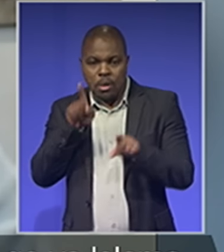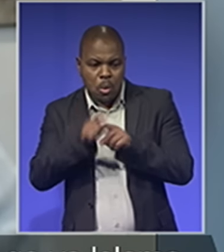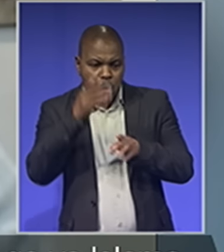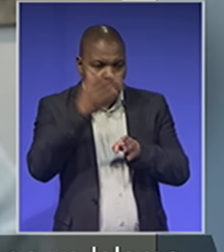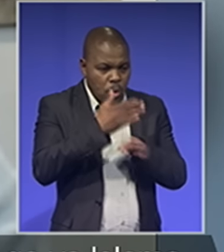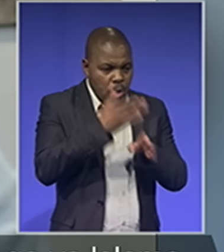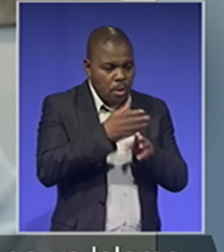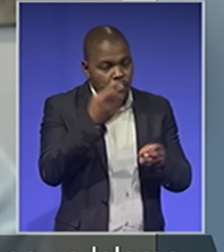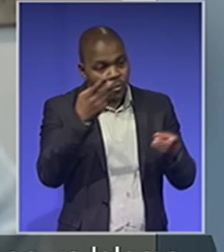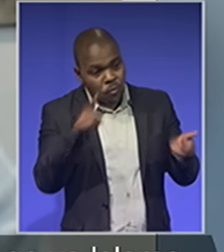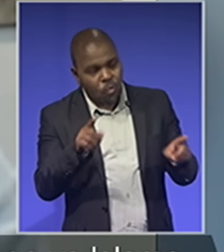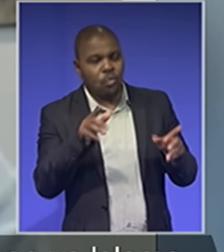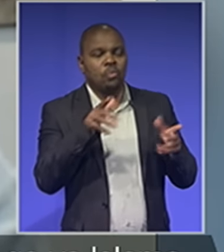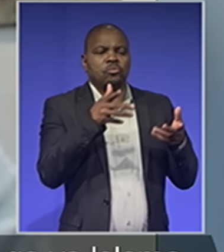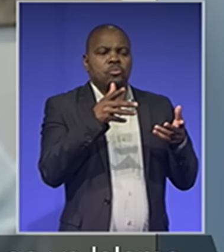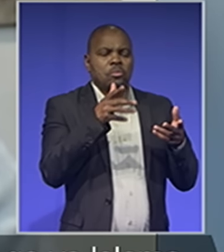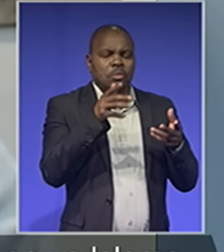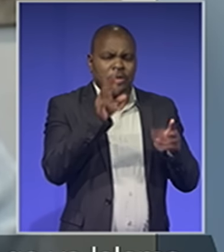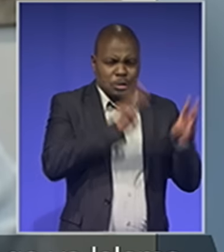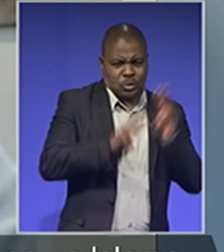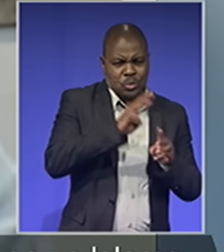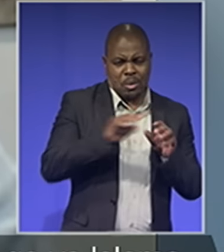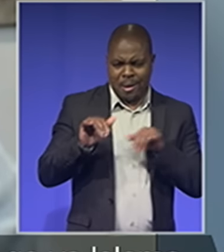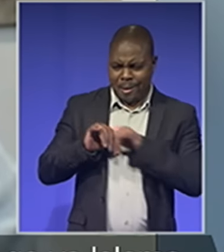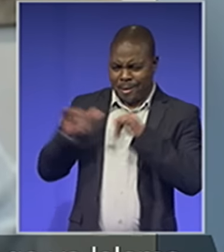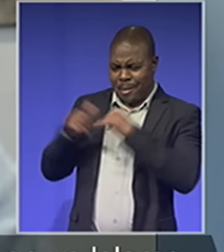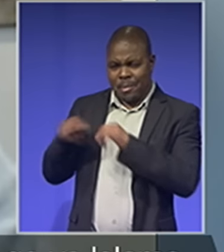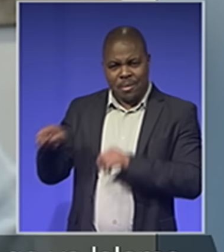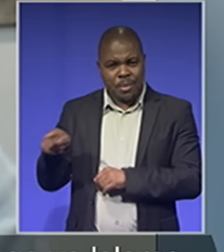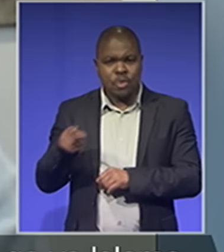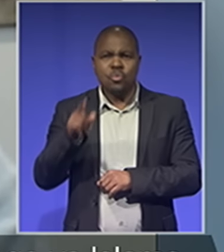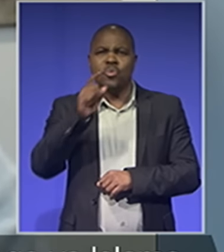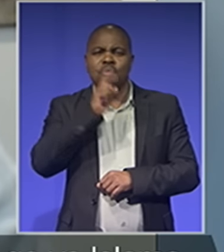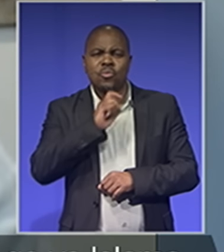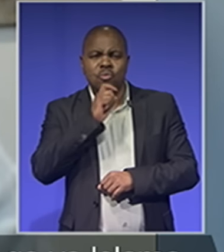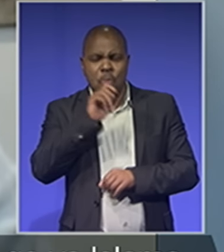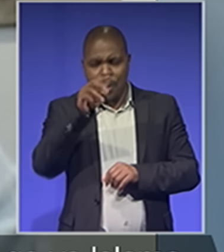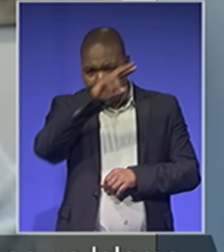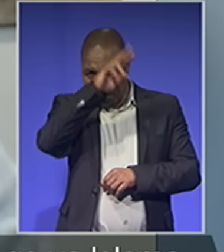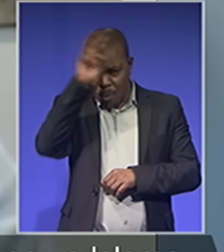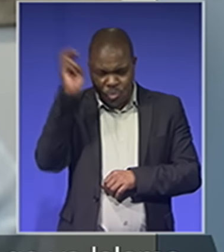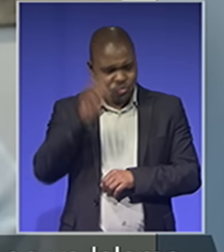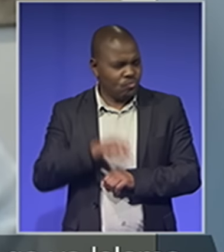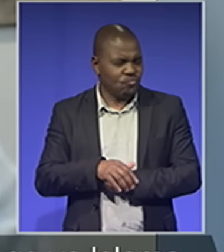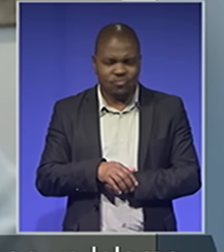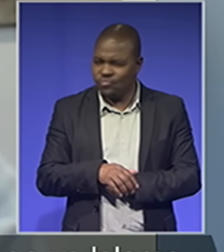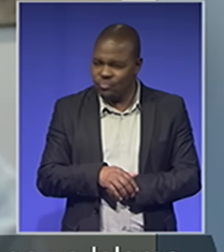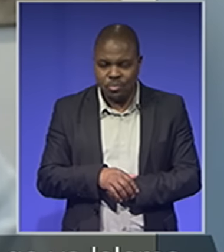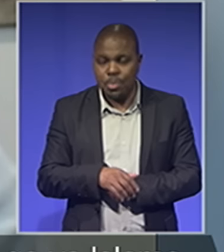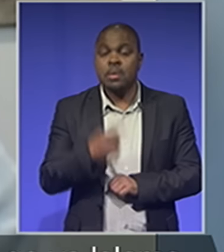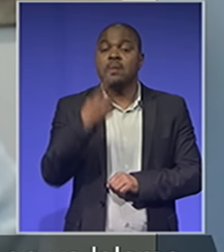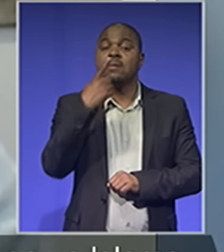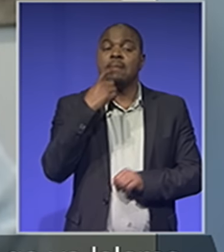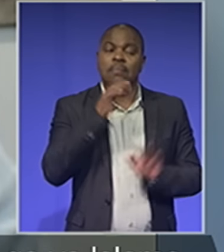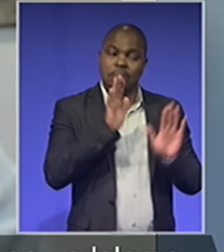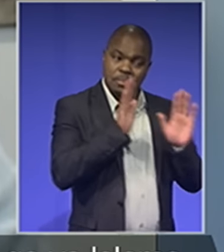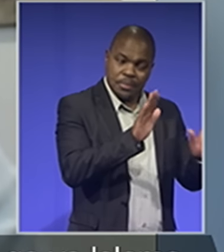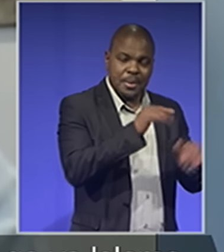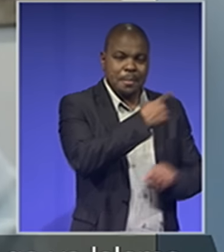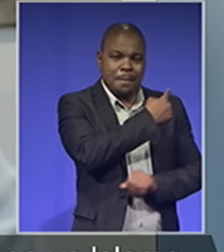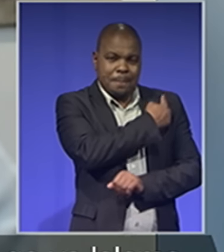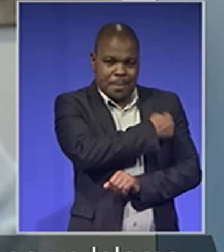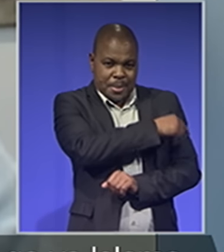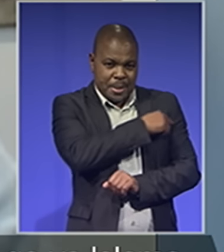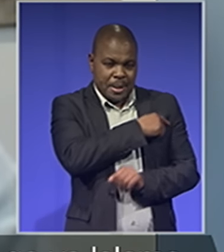work provided by that security company. Security companies cannot engage in using blue lights. The red lights are used for medical